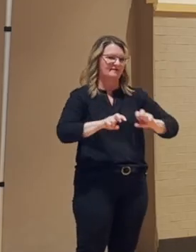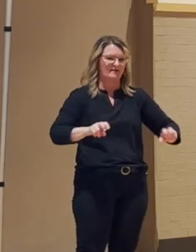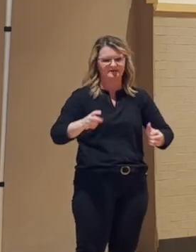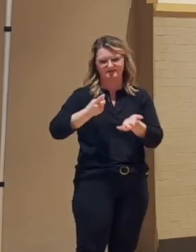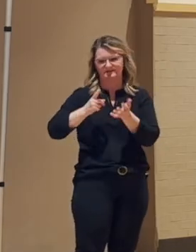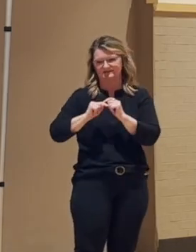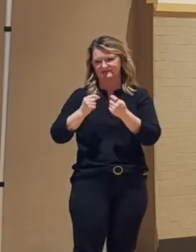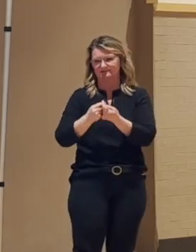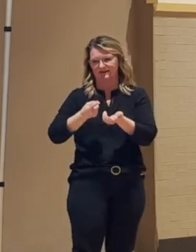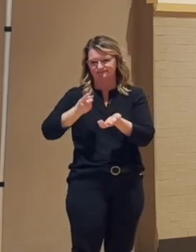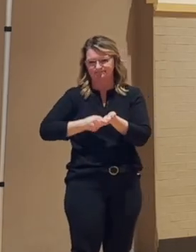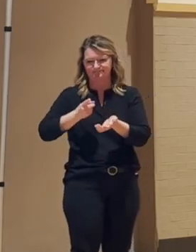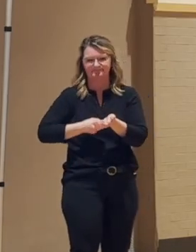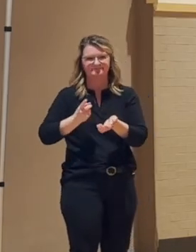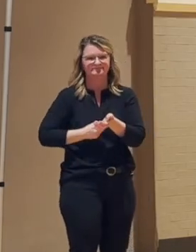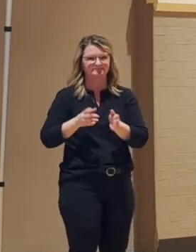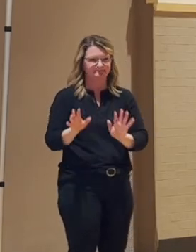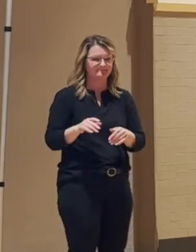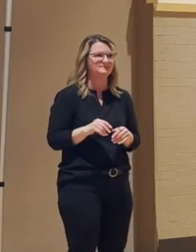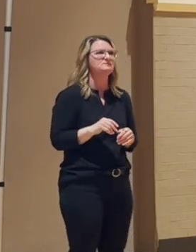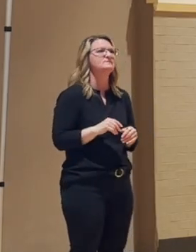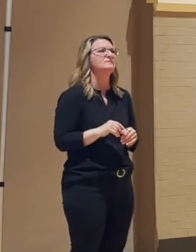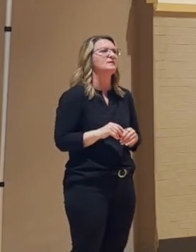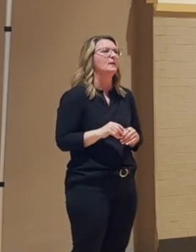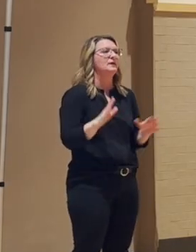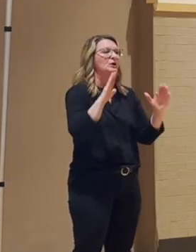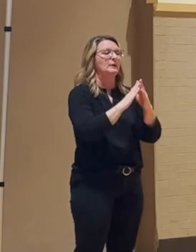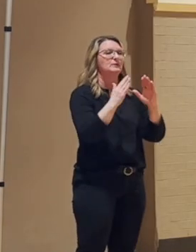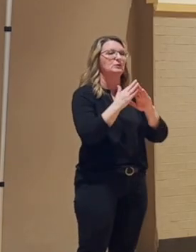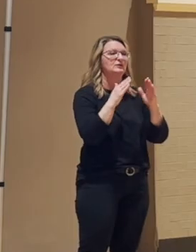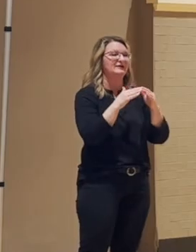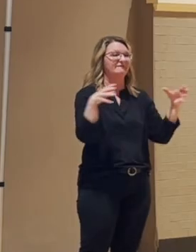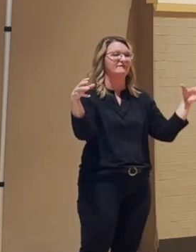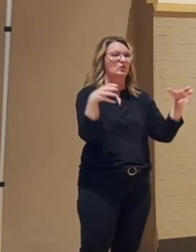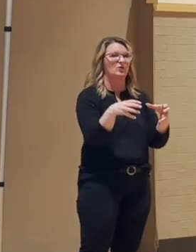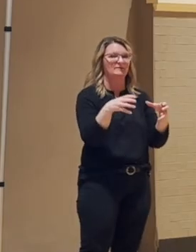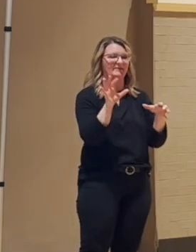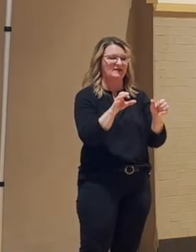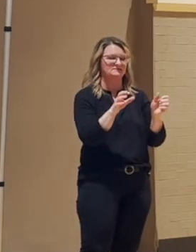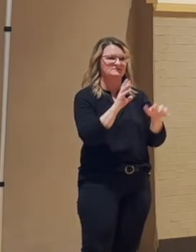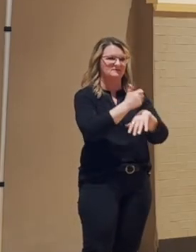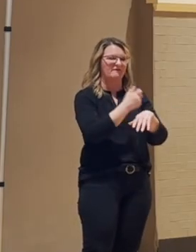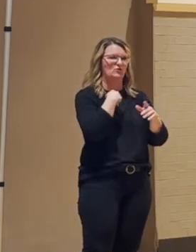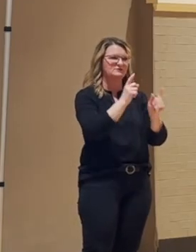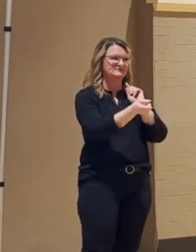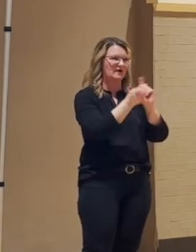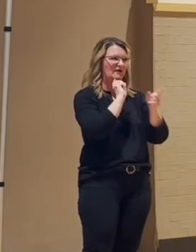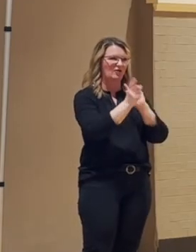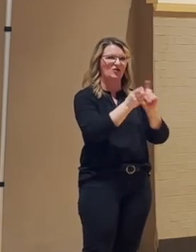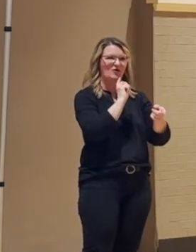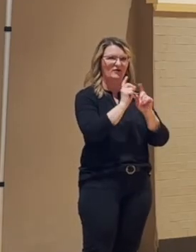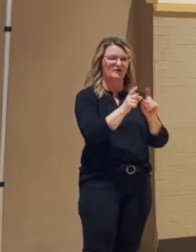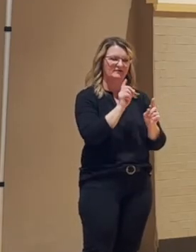team, the responses that we received from the survey. The community forum is designed for dialogue. That's where you can really